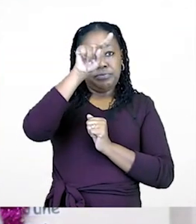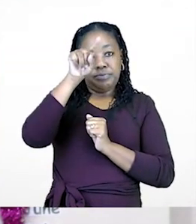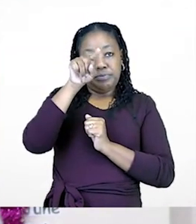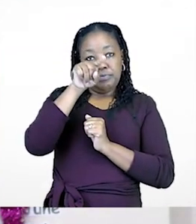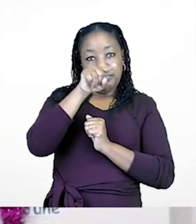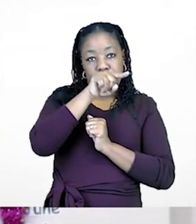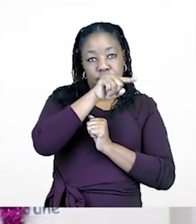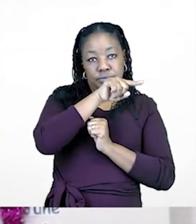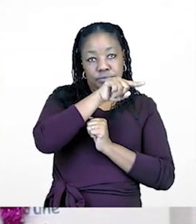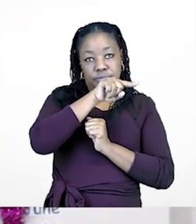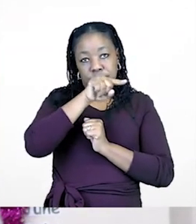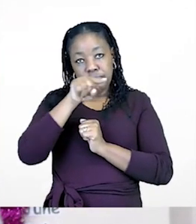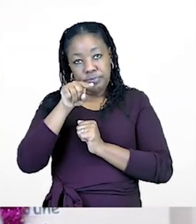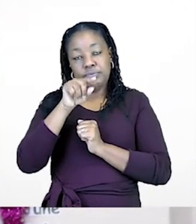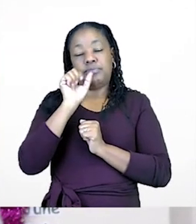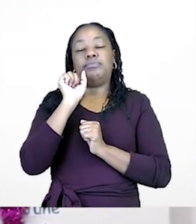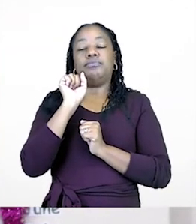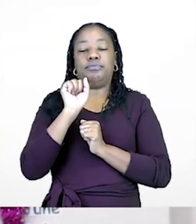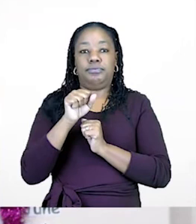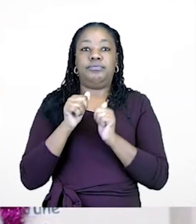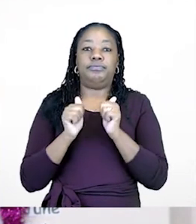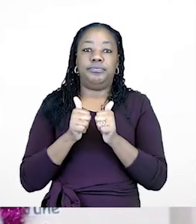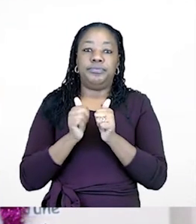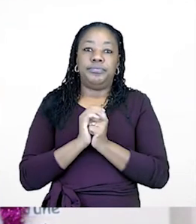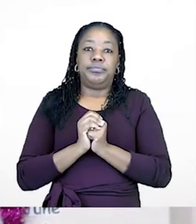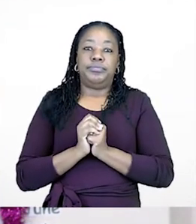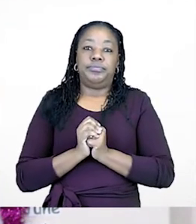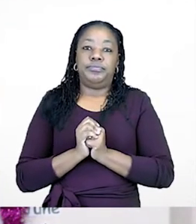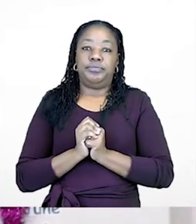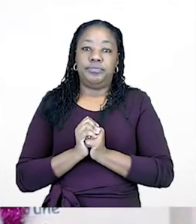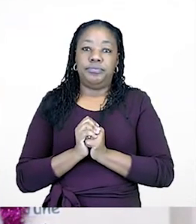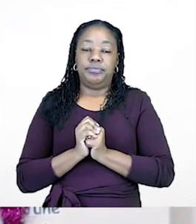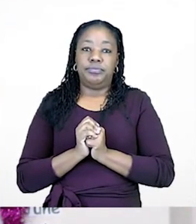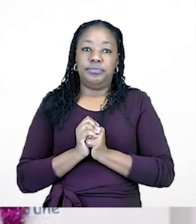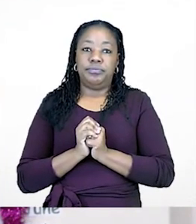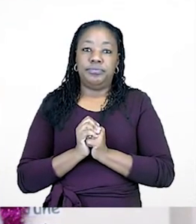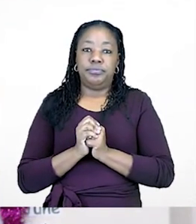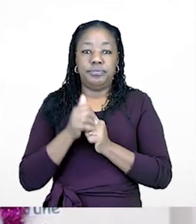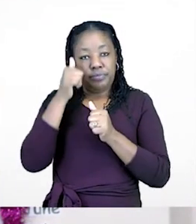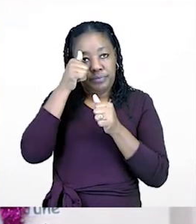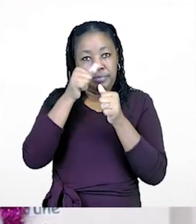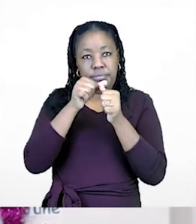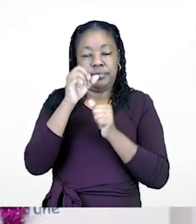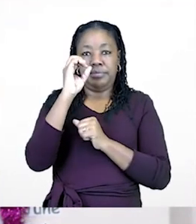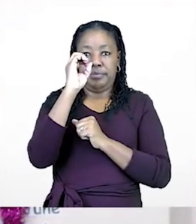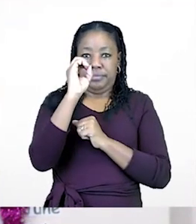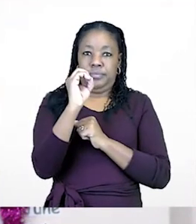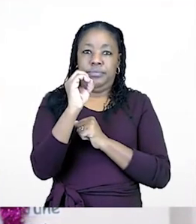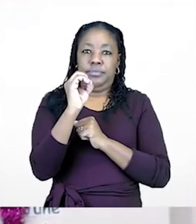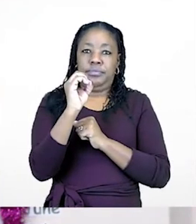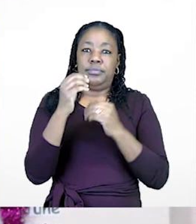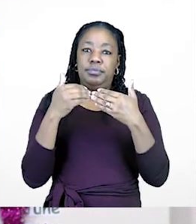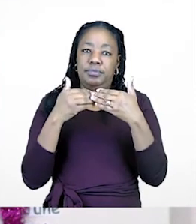Round, down, and across. Well done. And remember, our number 0 starts on this